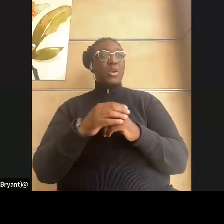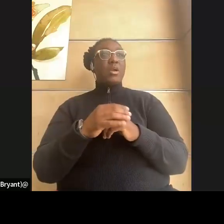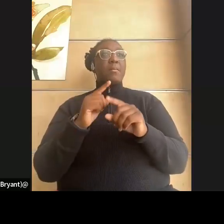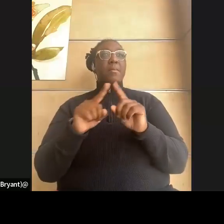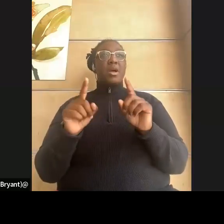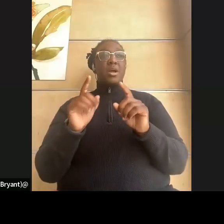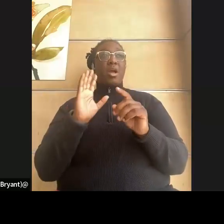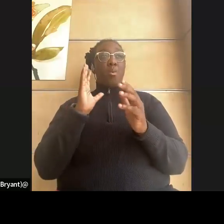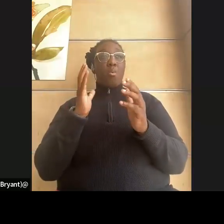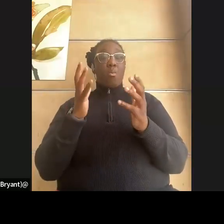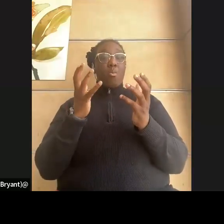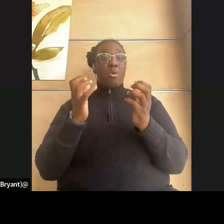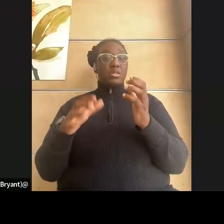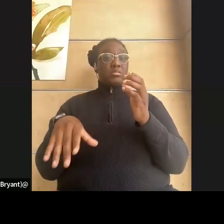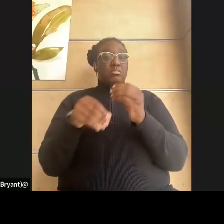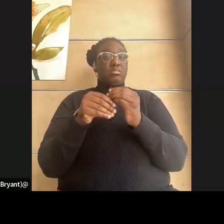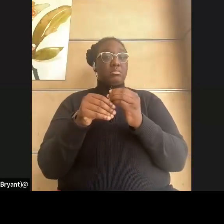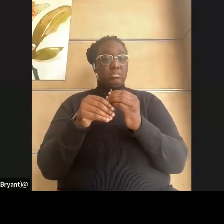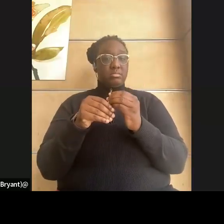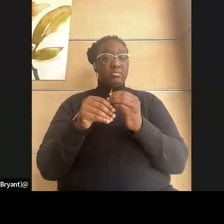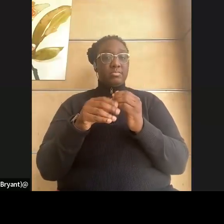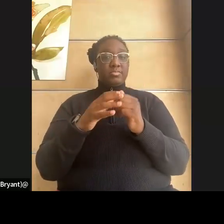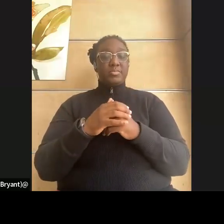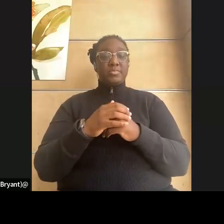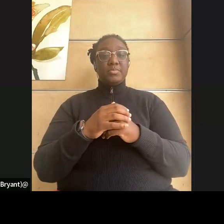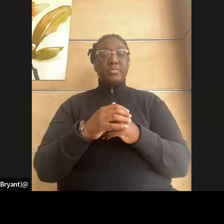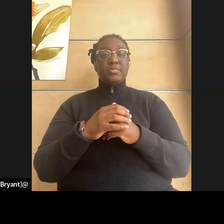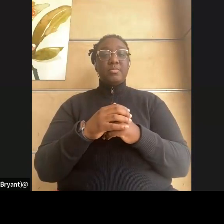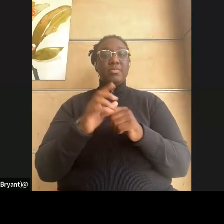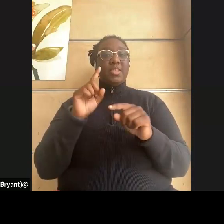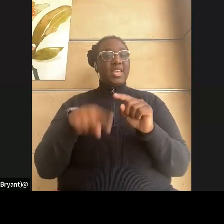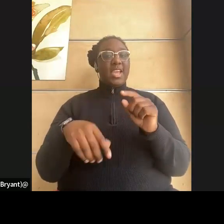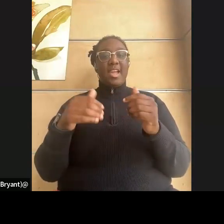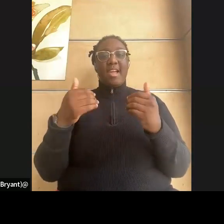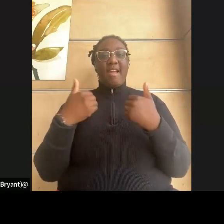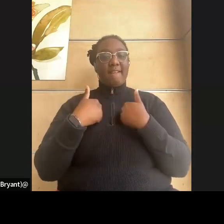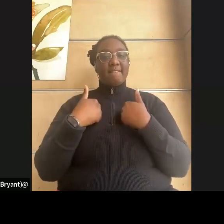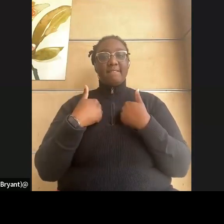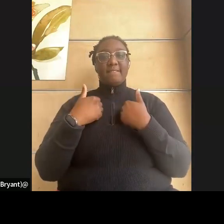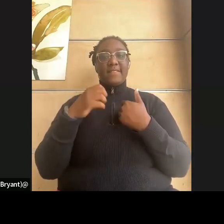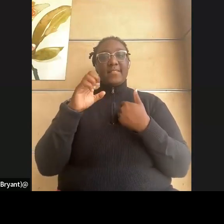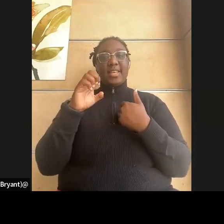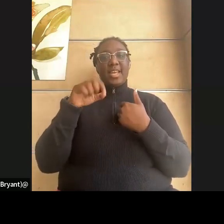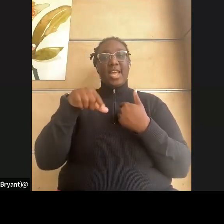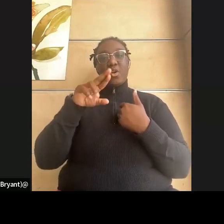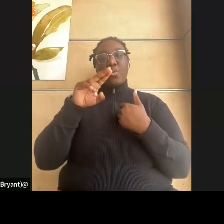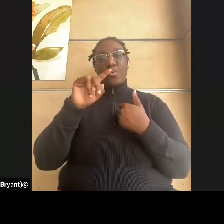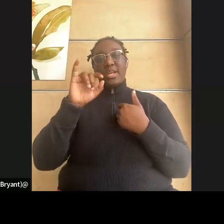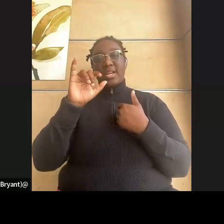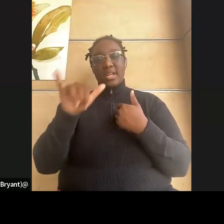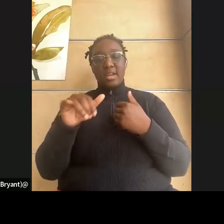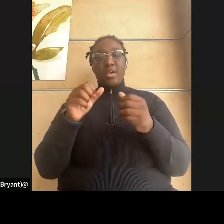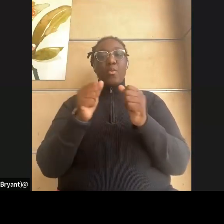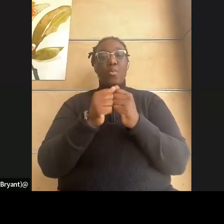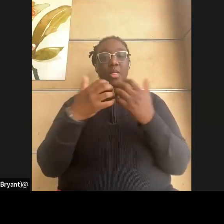said earlier, we can't have, equity without digital equity. And so as we become more dependent